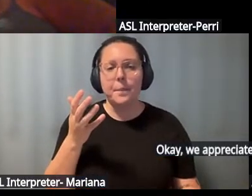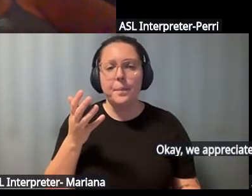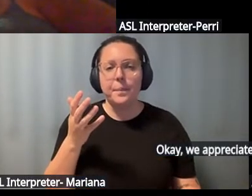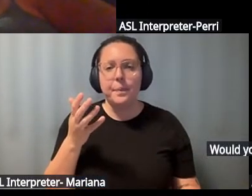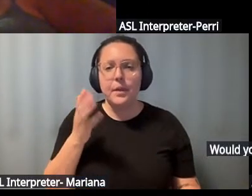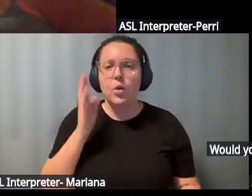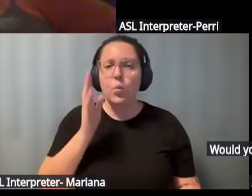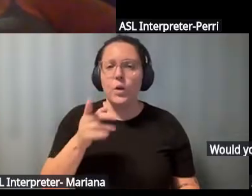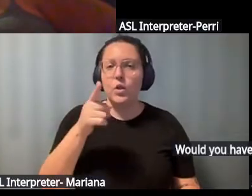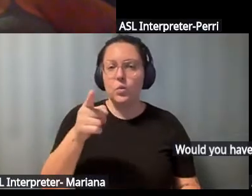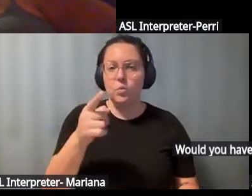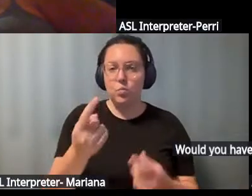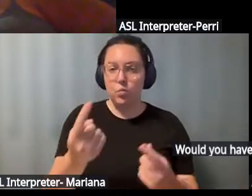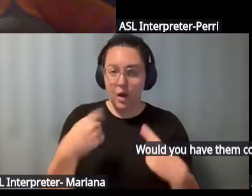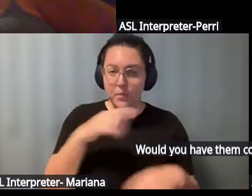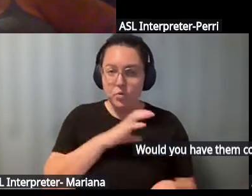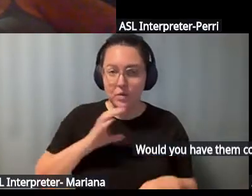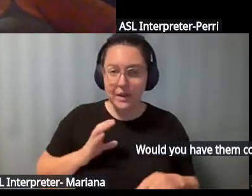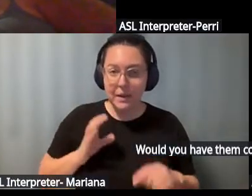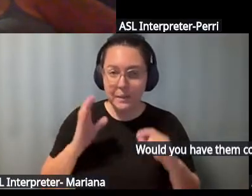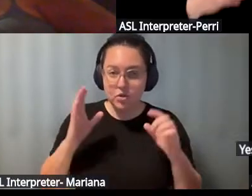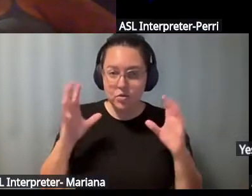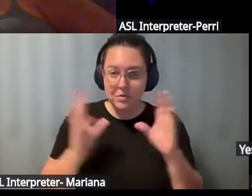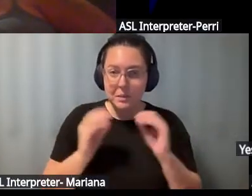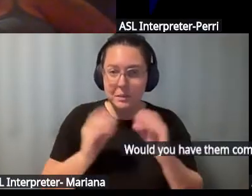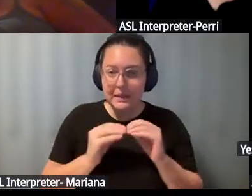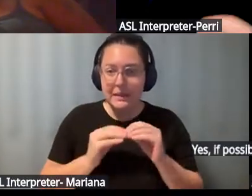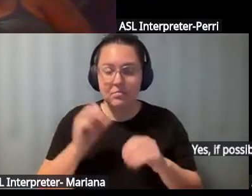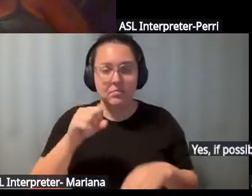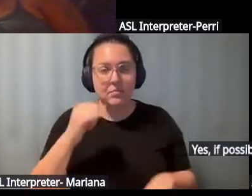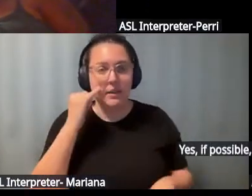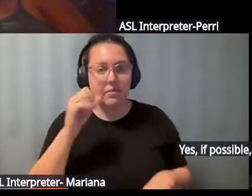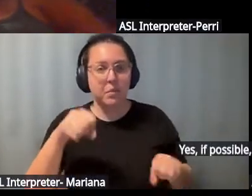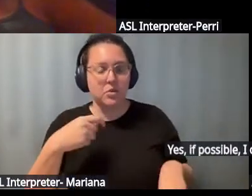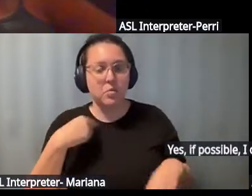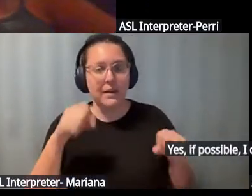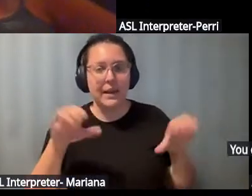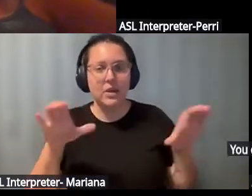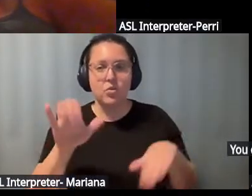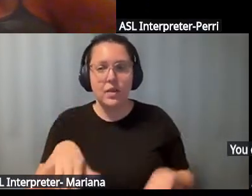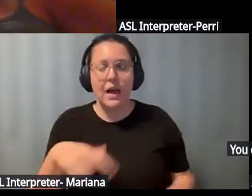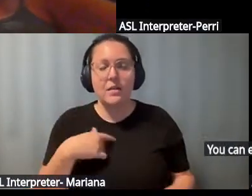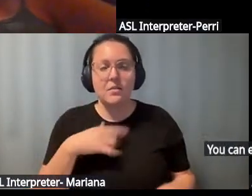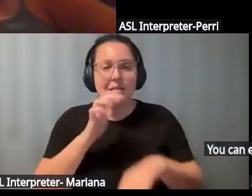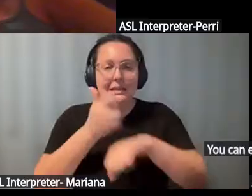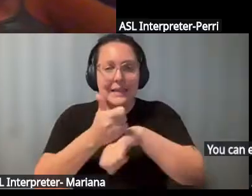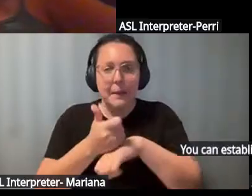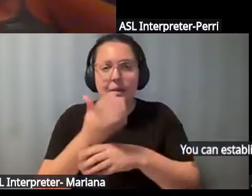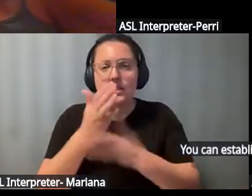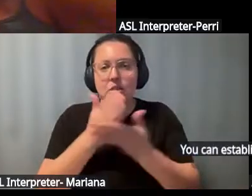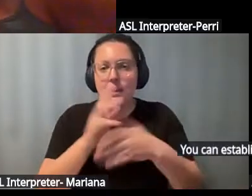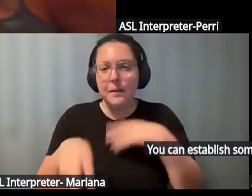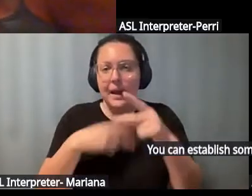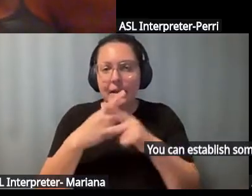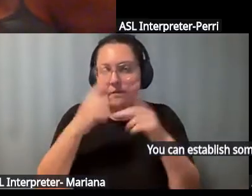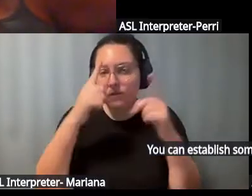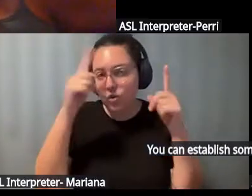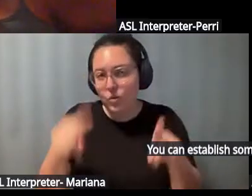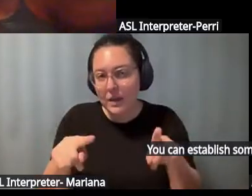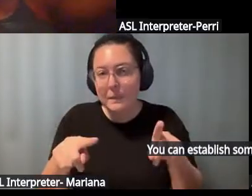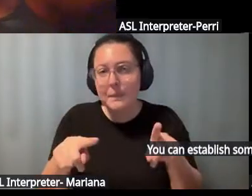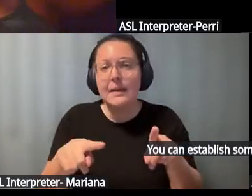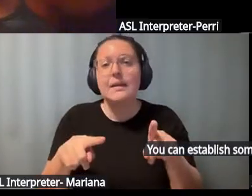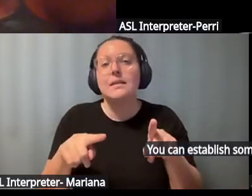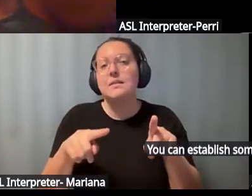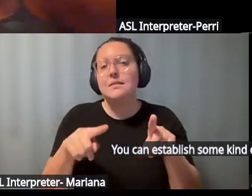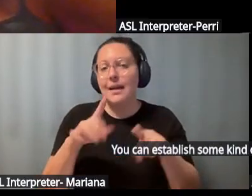to the commission? Yes, And if possible, I can do that. Yep. you can establish some kind of agreement, whether it's a